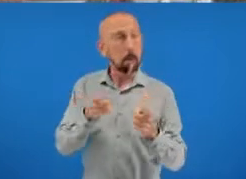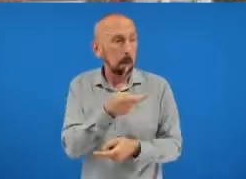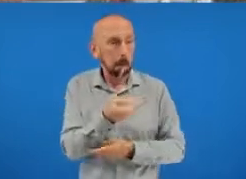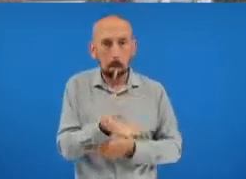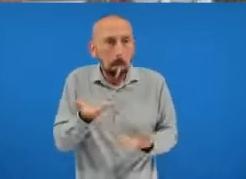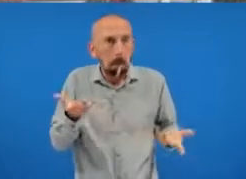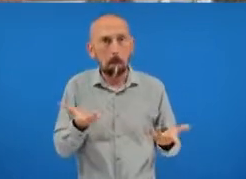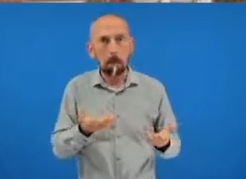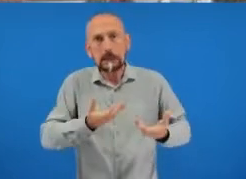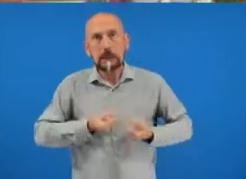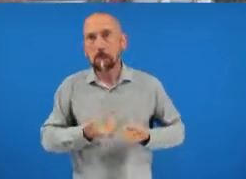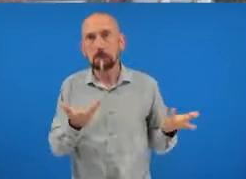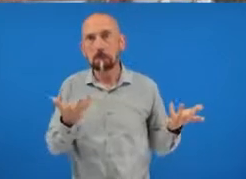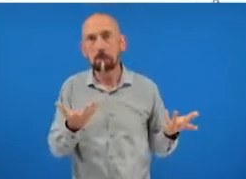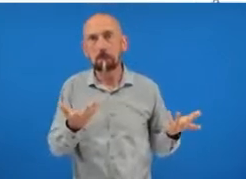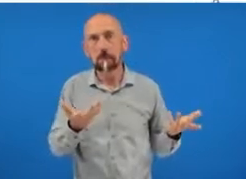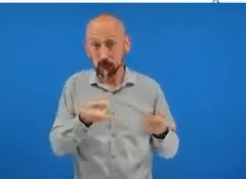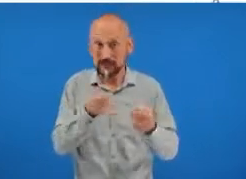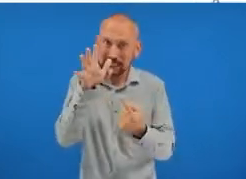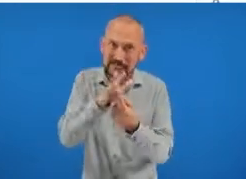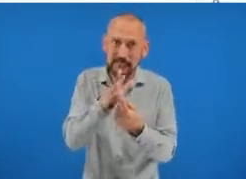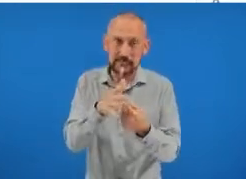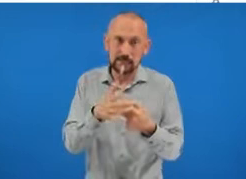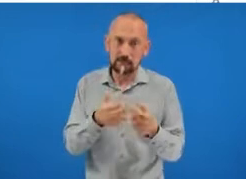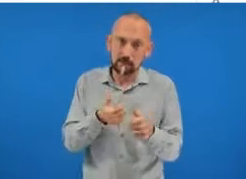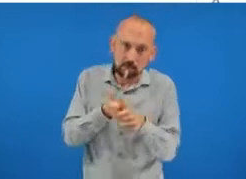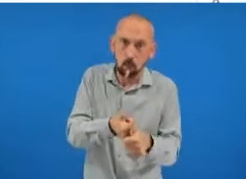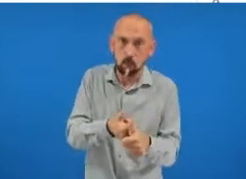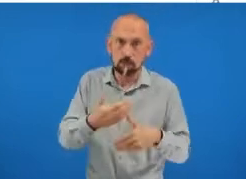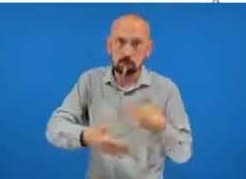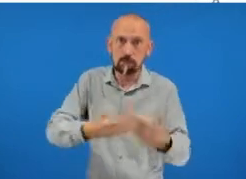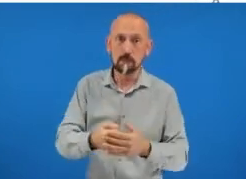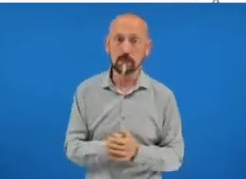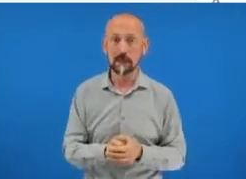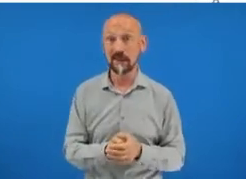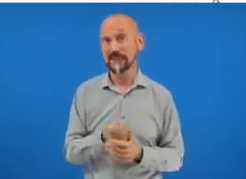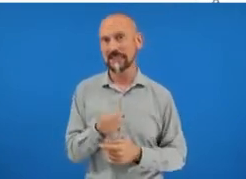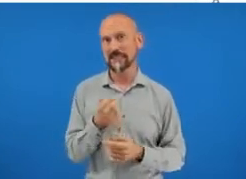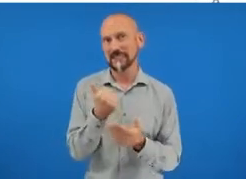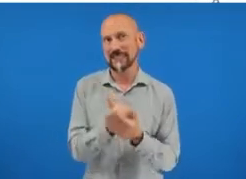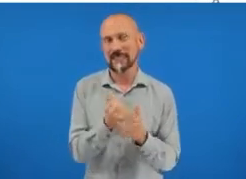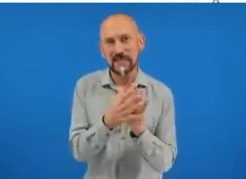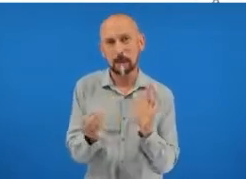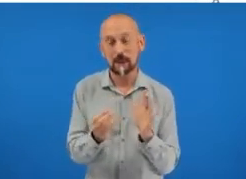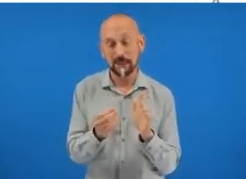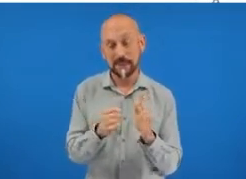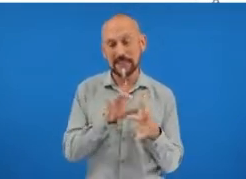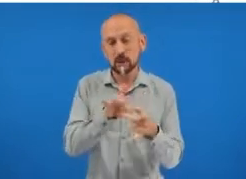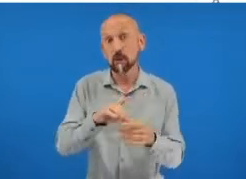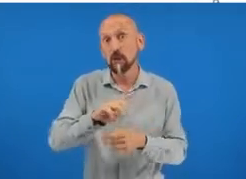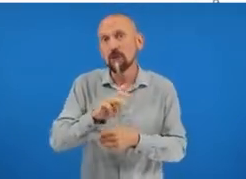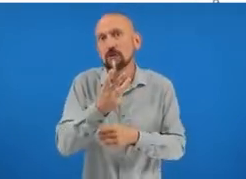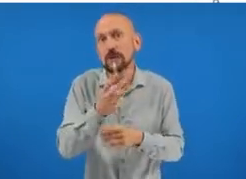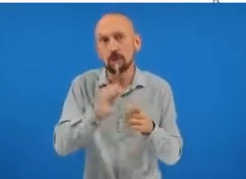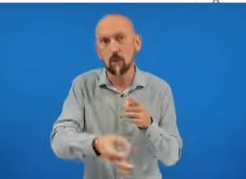really key intervention there. This example is a great one to demonstrate our third key point, that evaluating